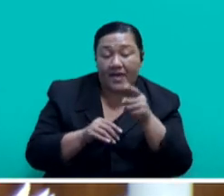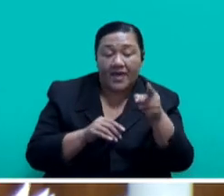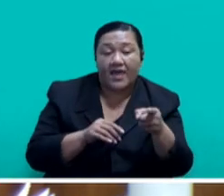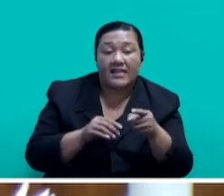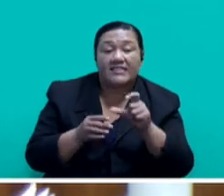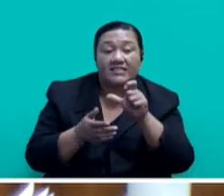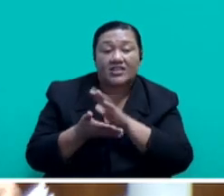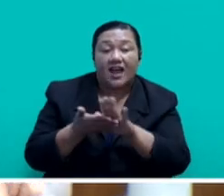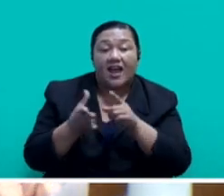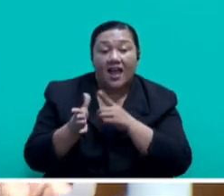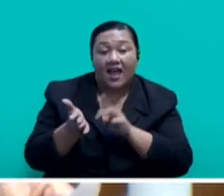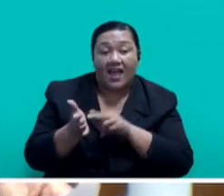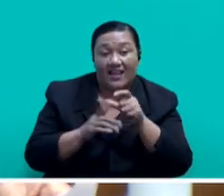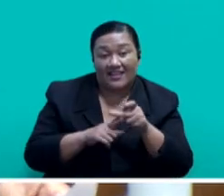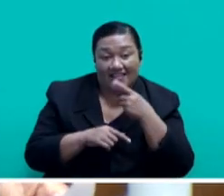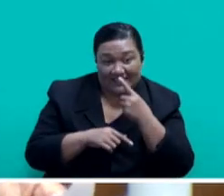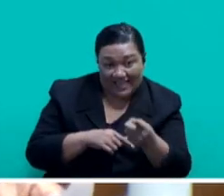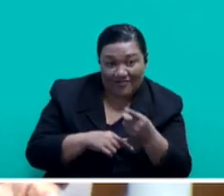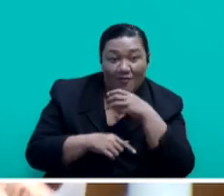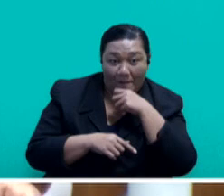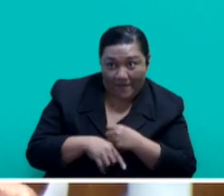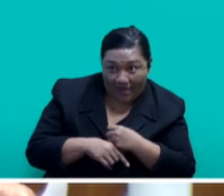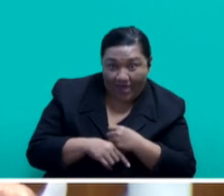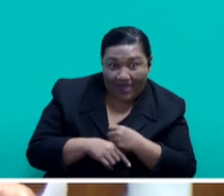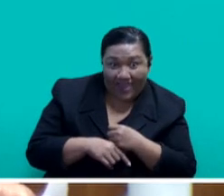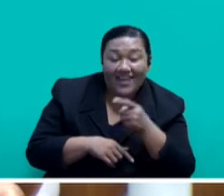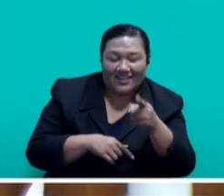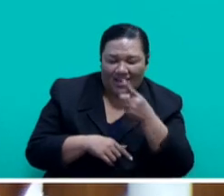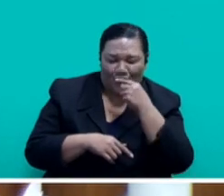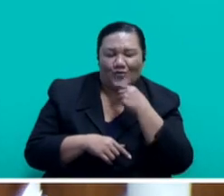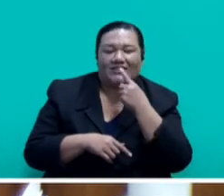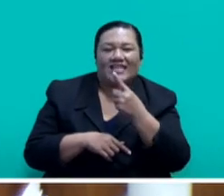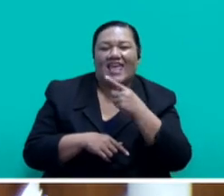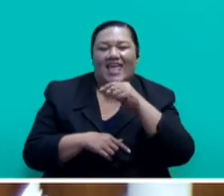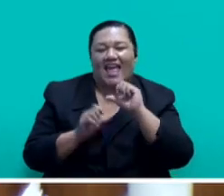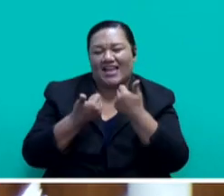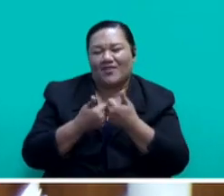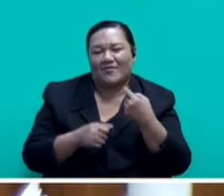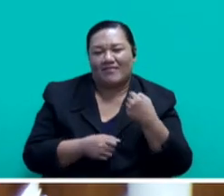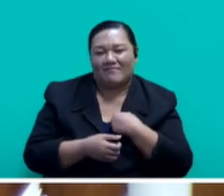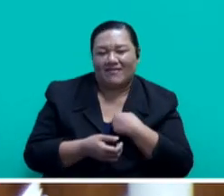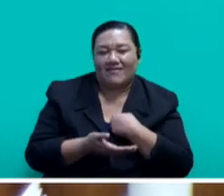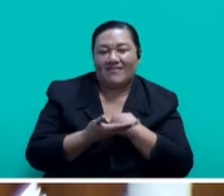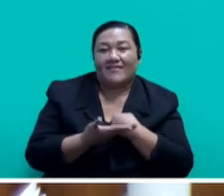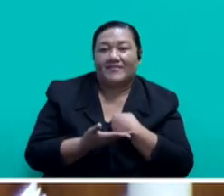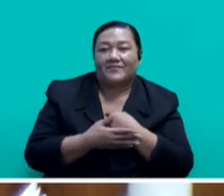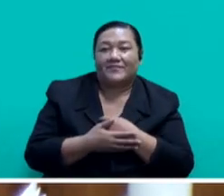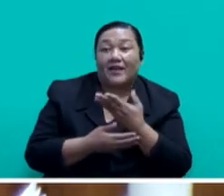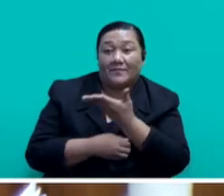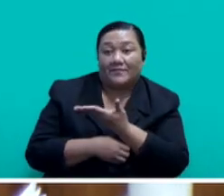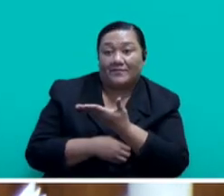he will say yes. Mr. Speaker, sir.